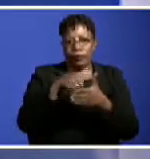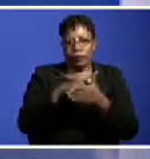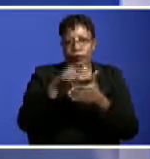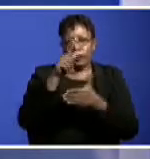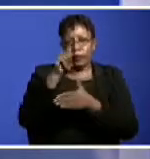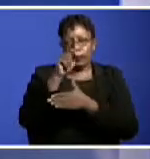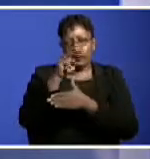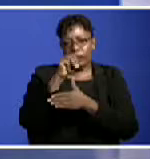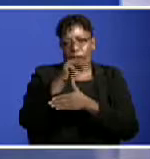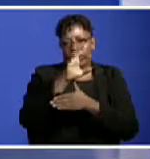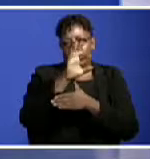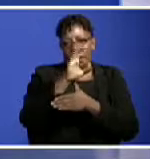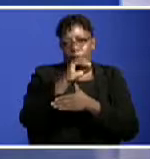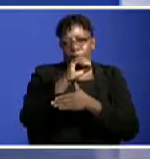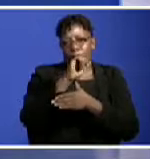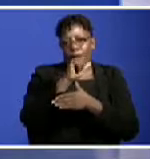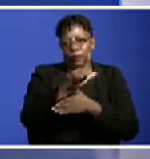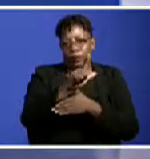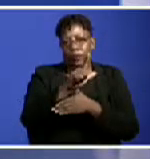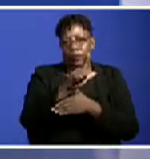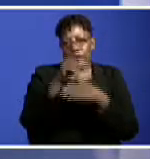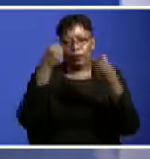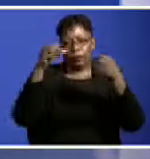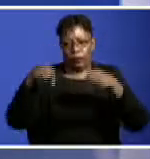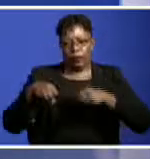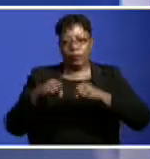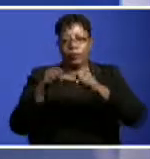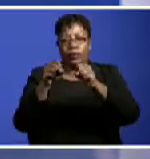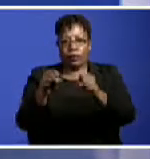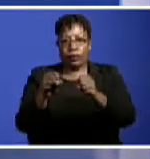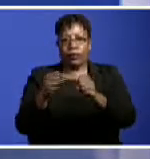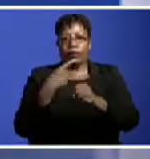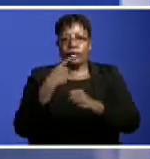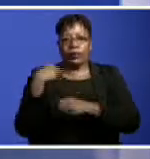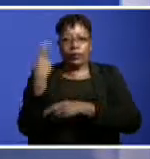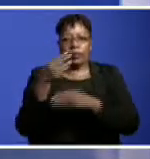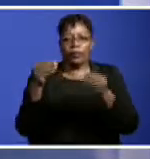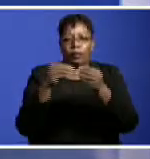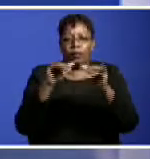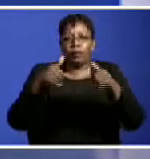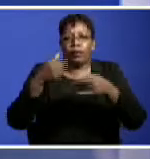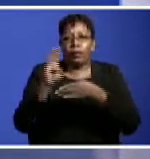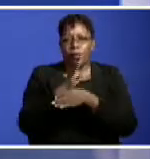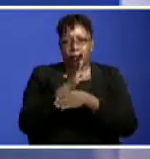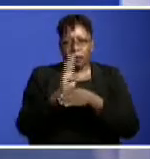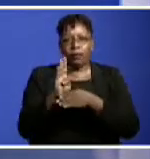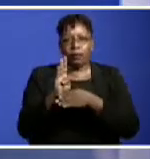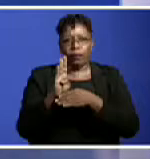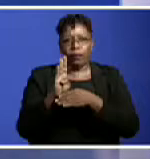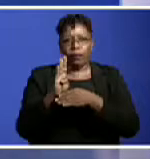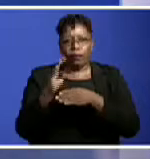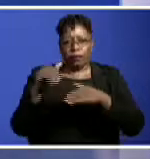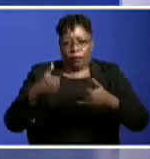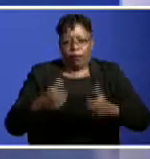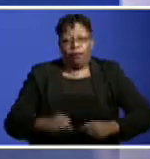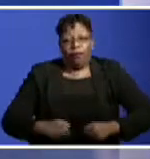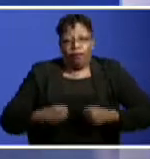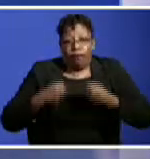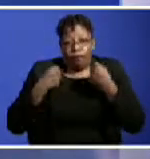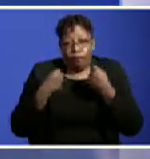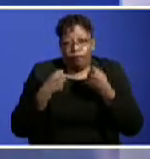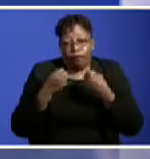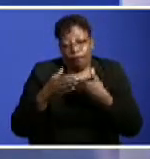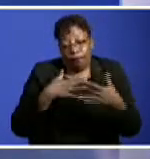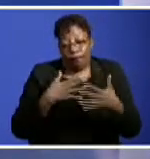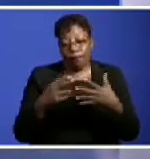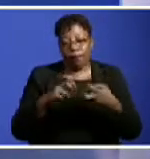Tinfurl outdoor market on Mackey Street. Our Crystal Darling tells us more about how these businesses have been surviving despite